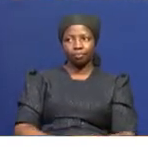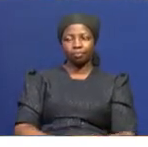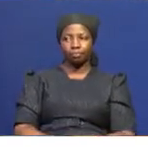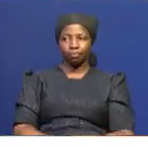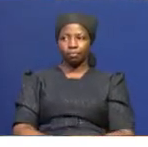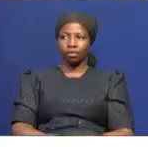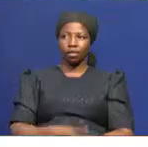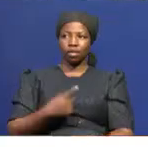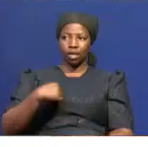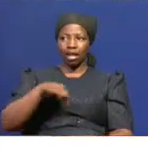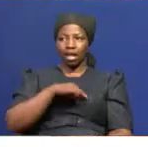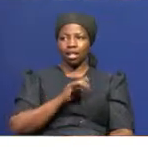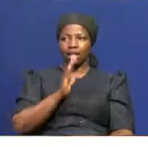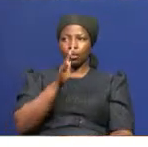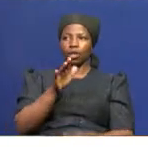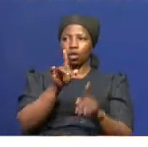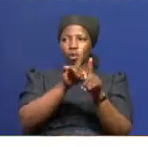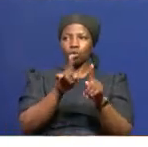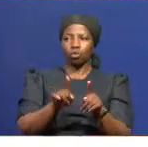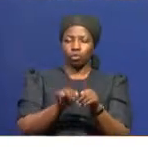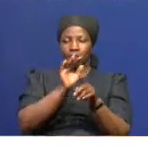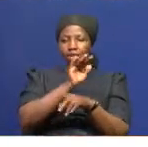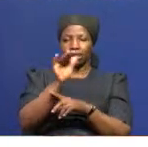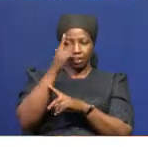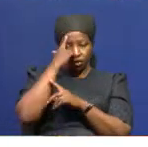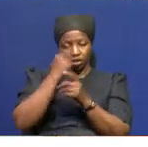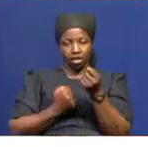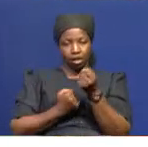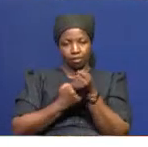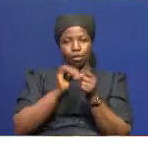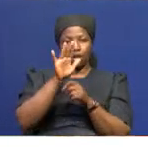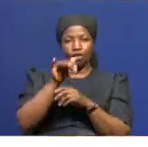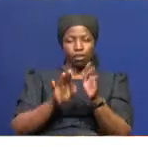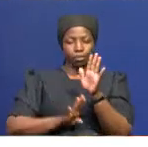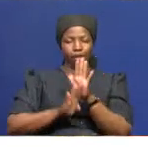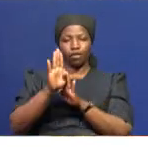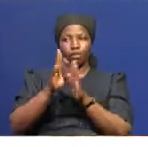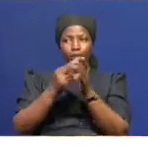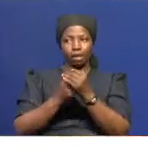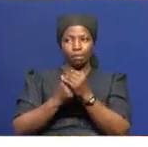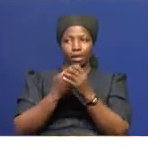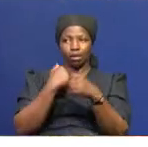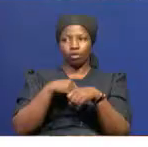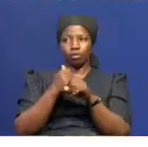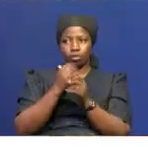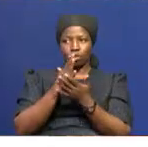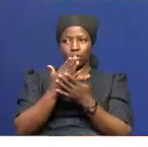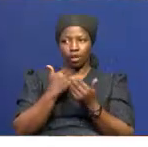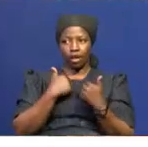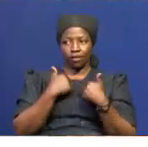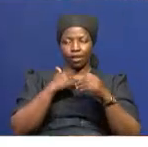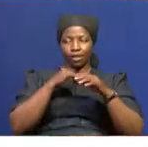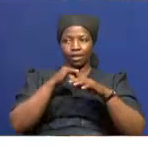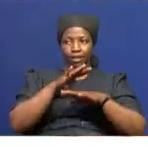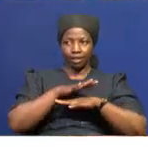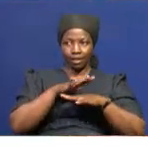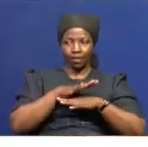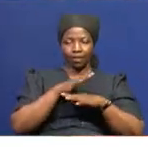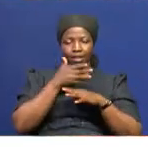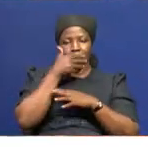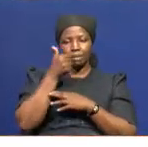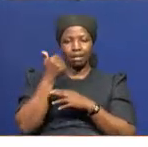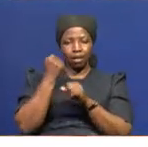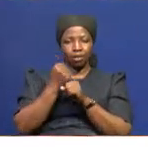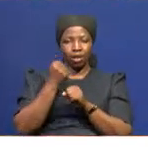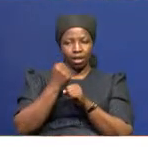We shall also pitch for support of these priorities from our development partners to ensure efficient and effective implementation of